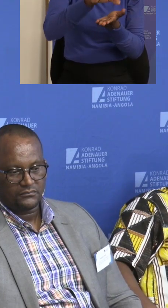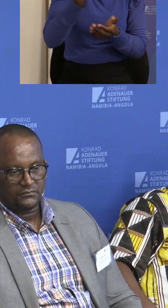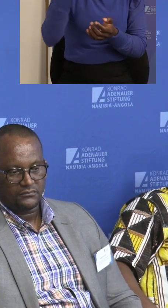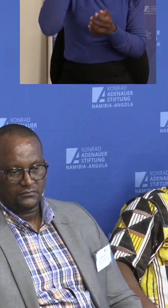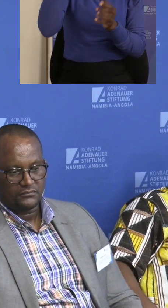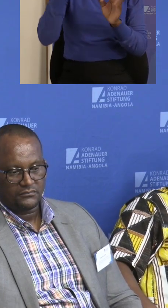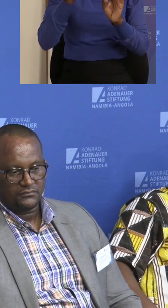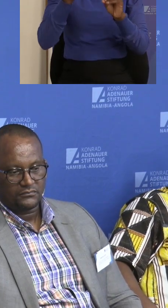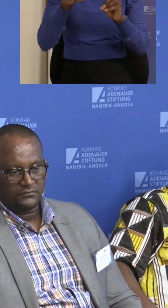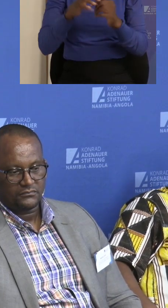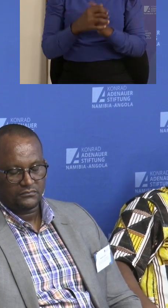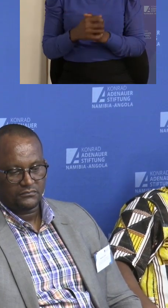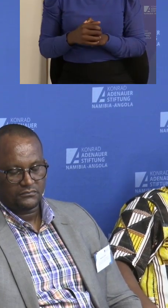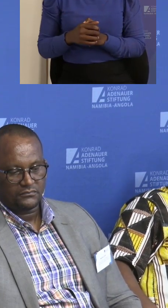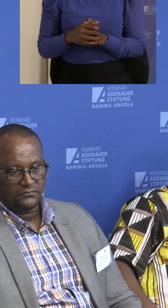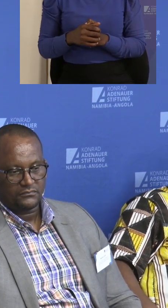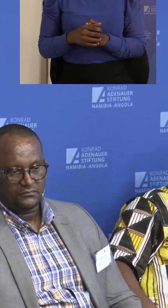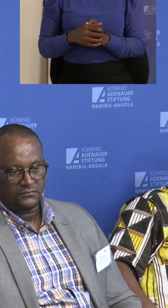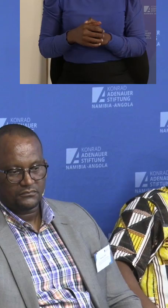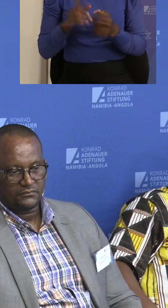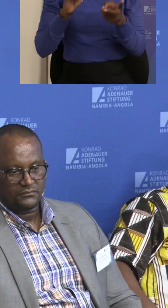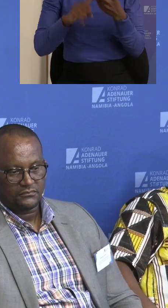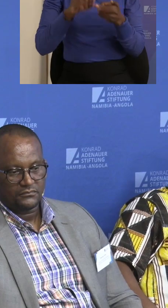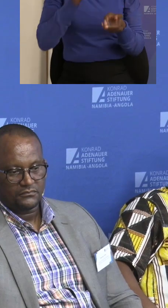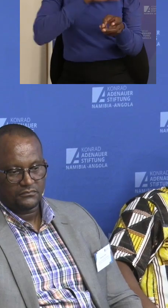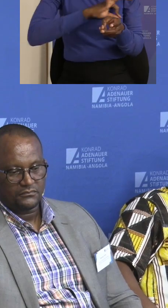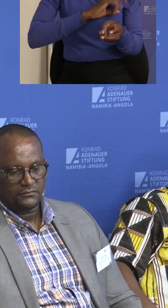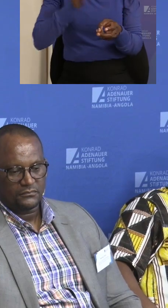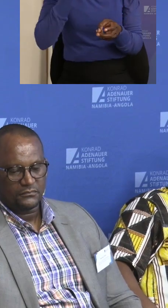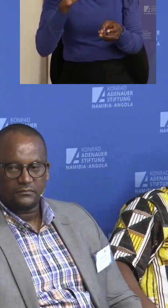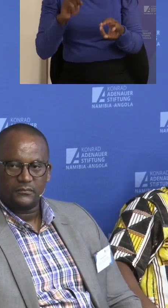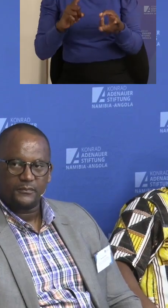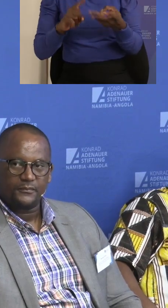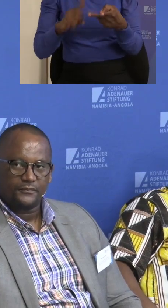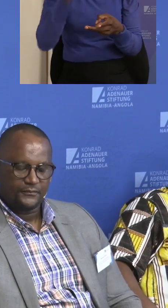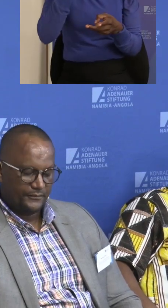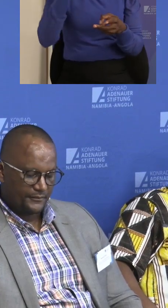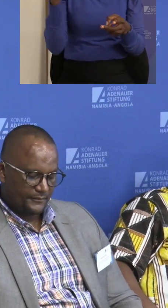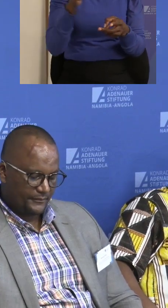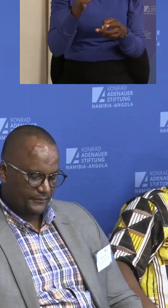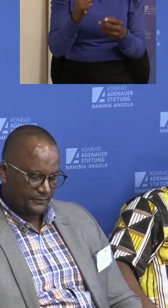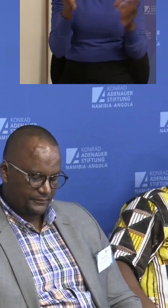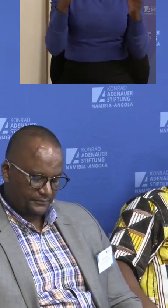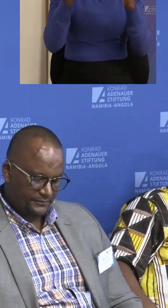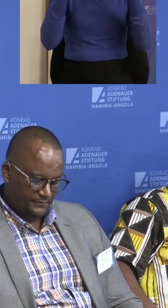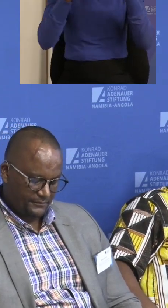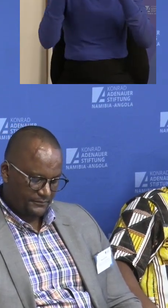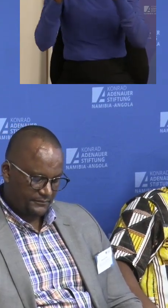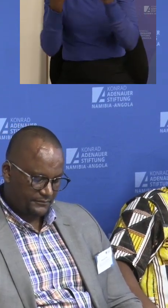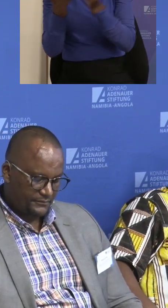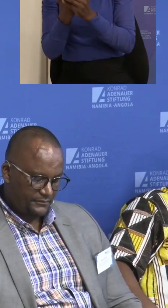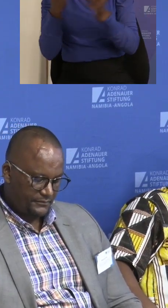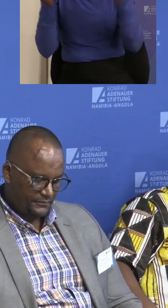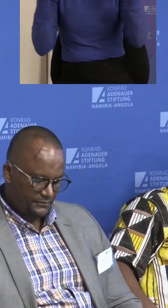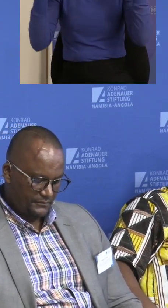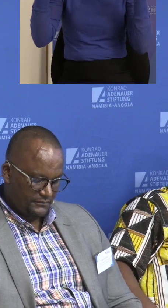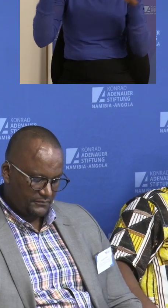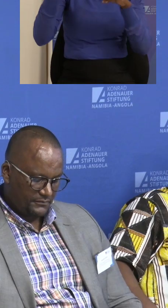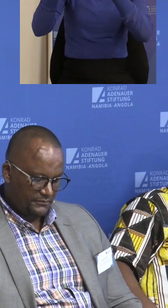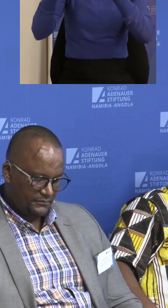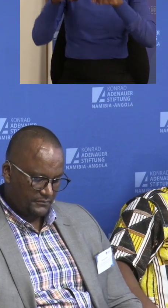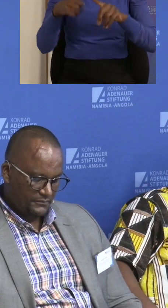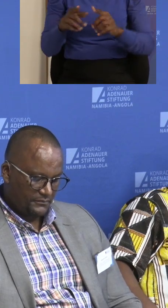Namibian dollar. This covers the teachers' recruitment, class renovation, capacitating both universities, and even more.